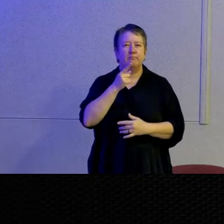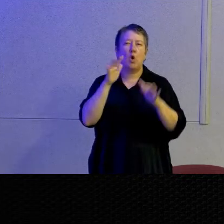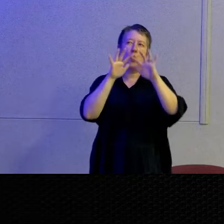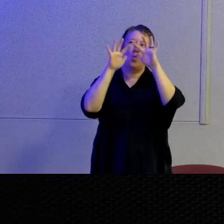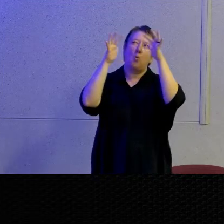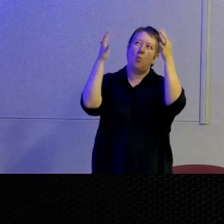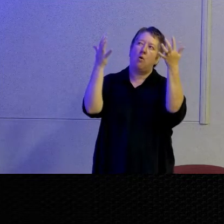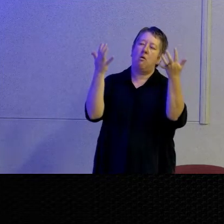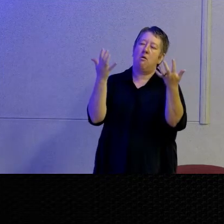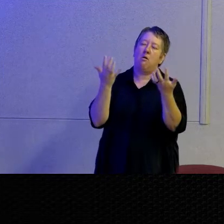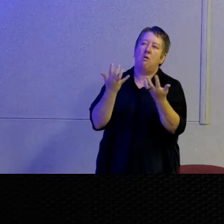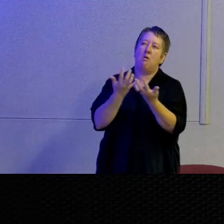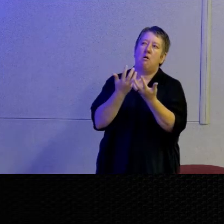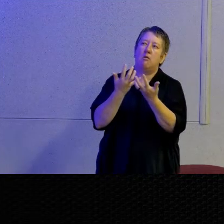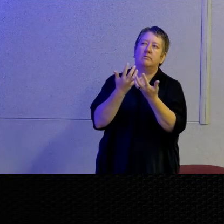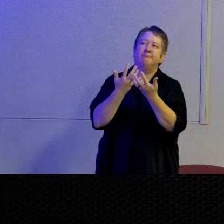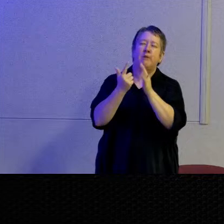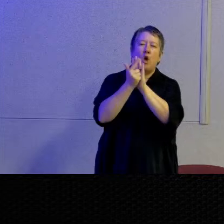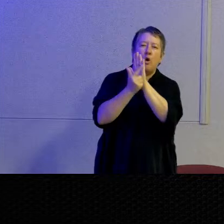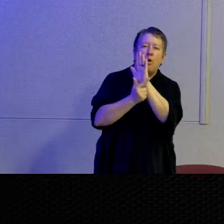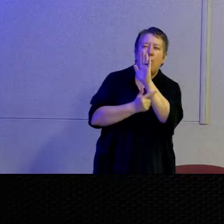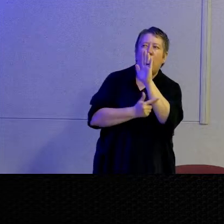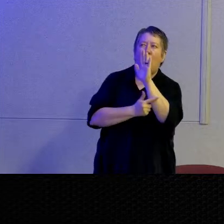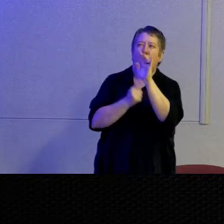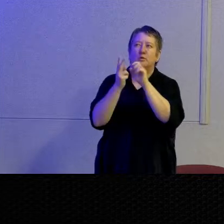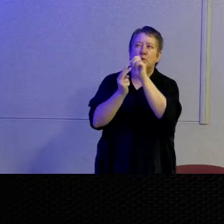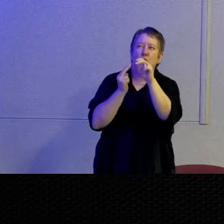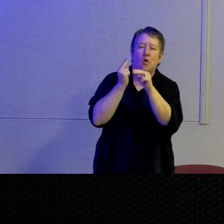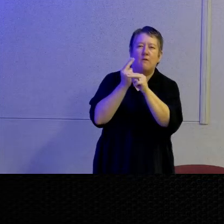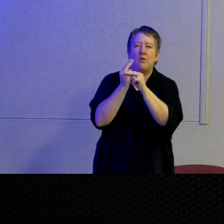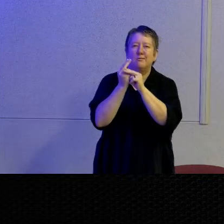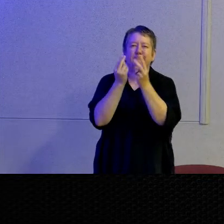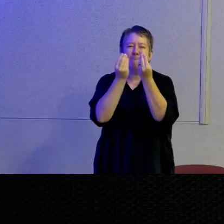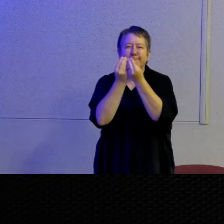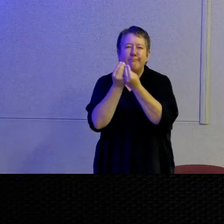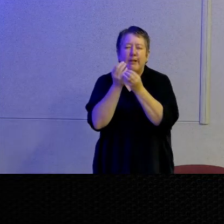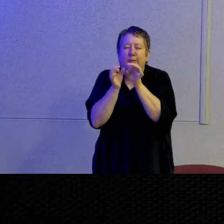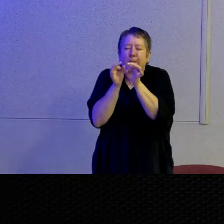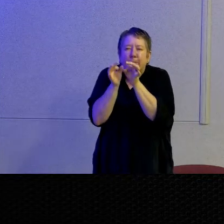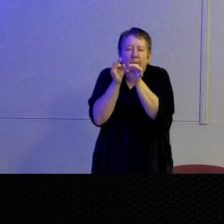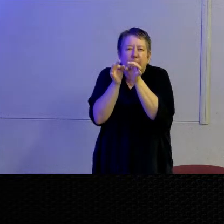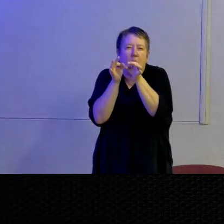universe. Okay, now, as you imagine, this throws up a few challenges.